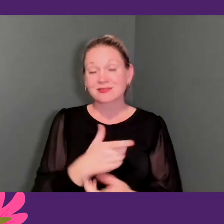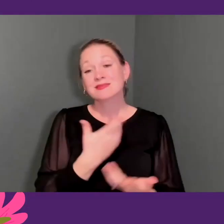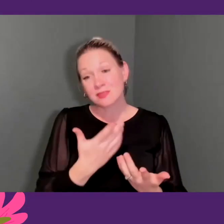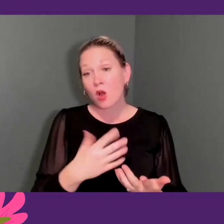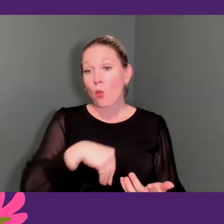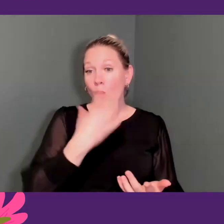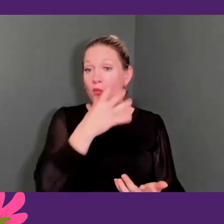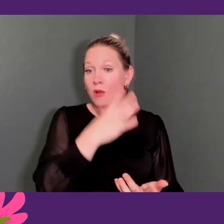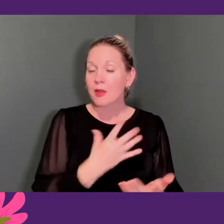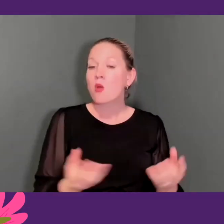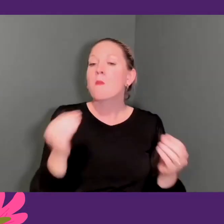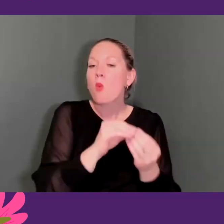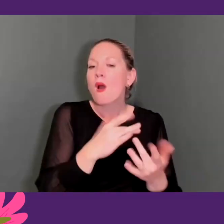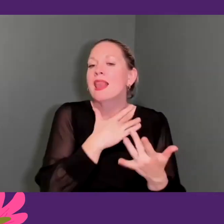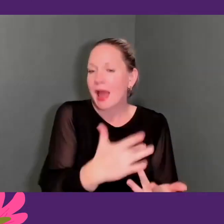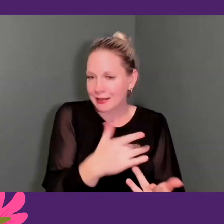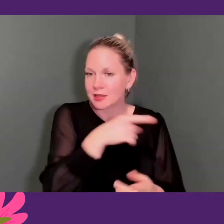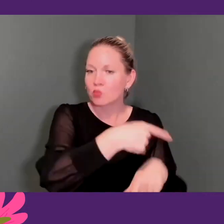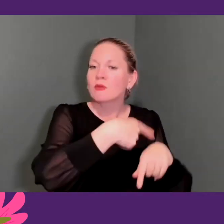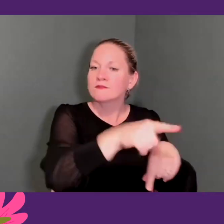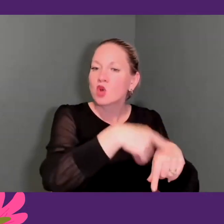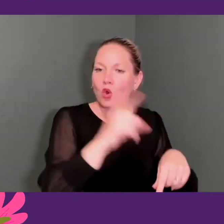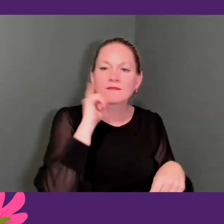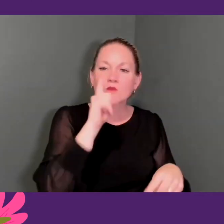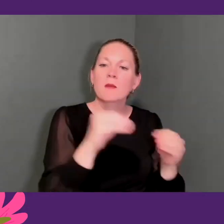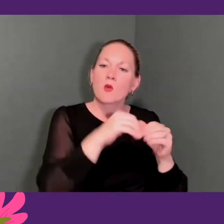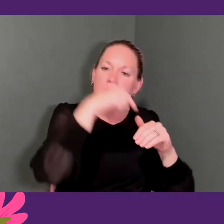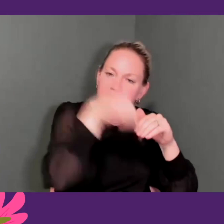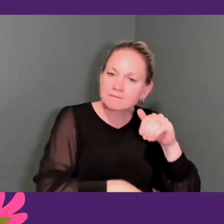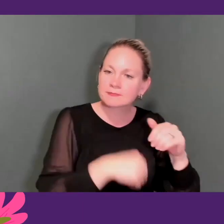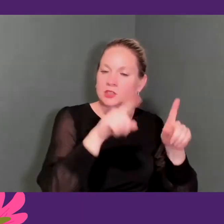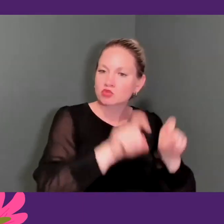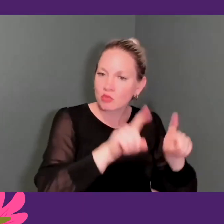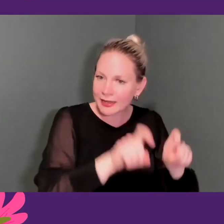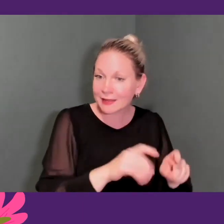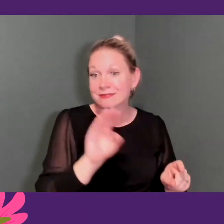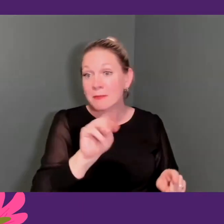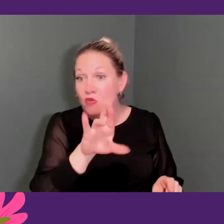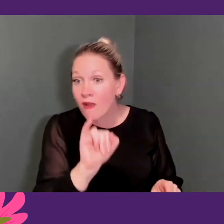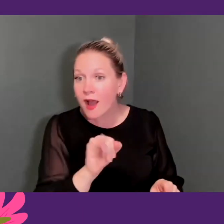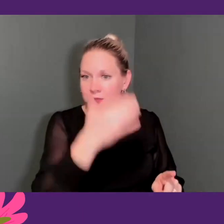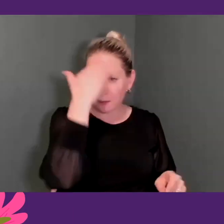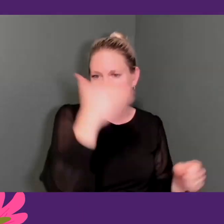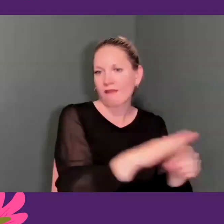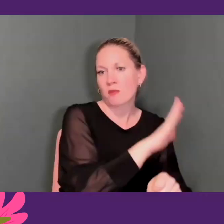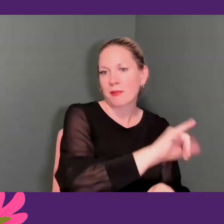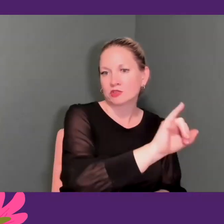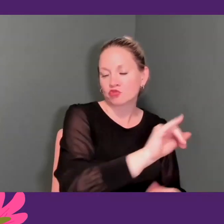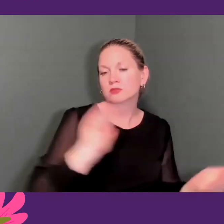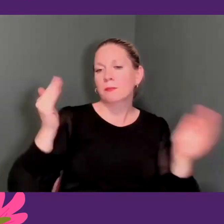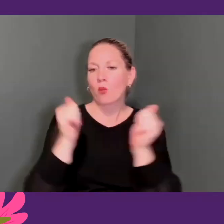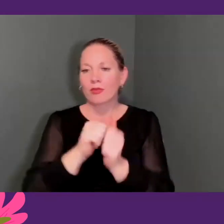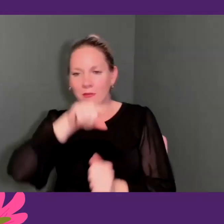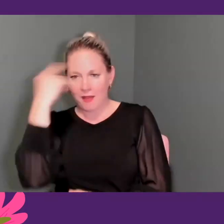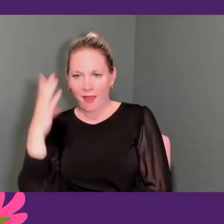more likely to be referred for supplemental screenings like MRIs that are covered by insurance than Black, Hispanic, and Asian women. So while my